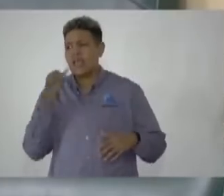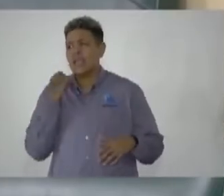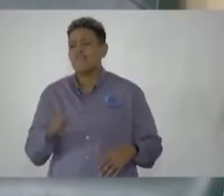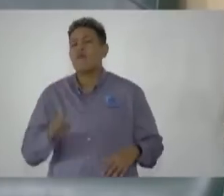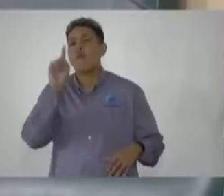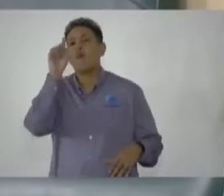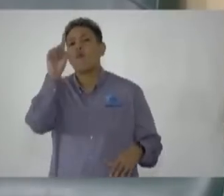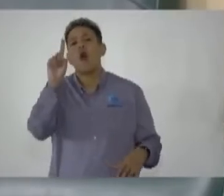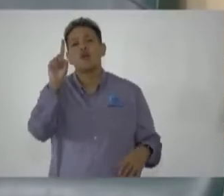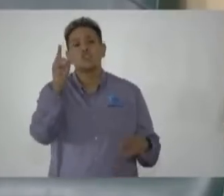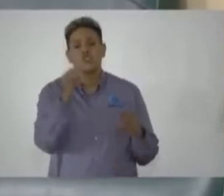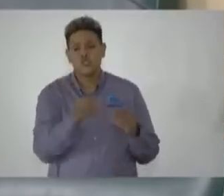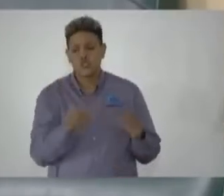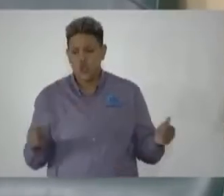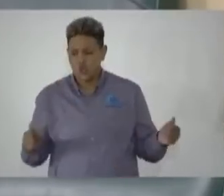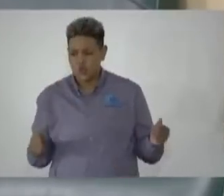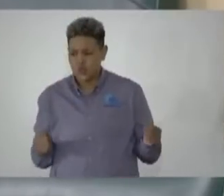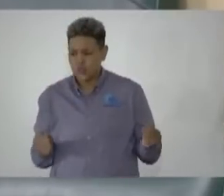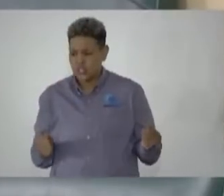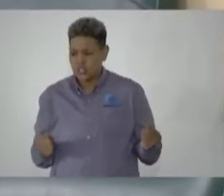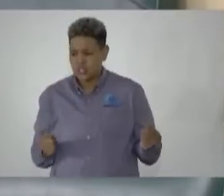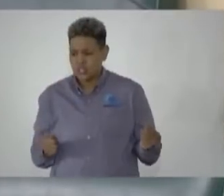one single solution,